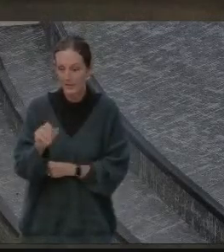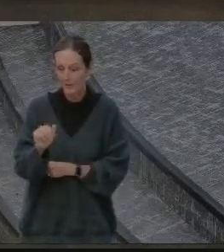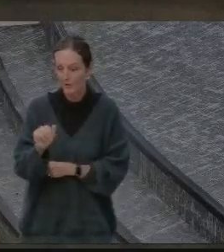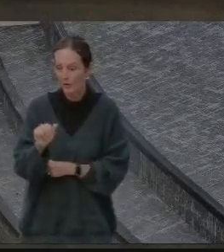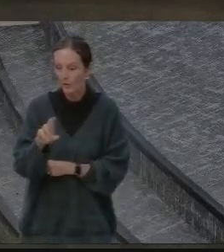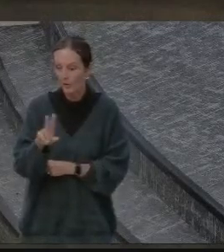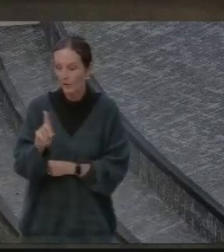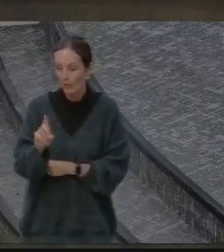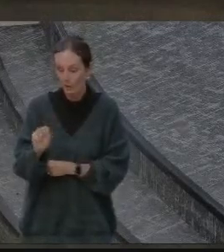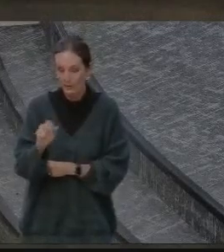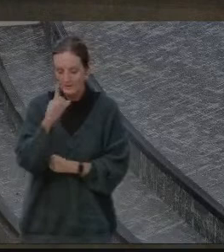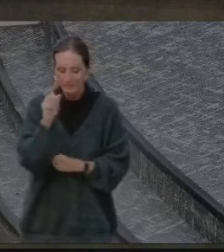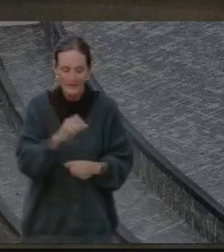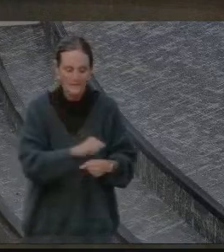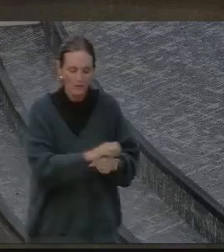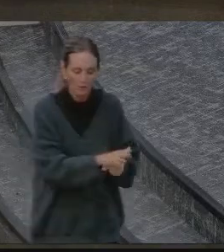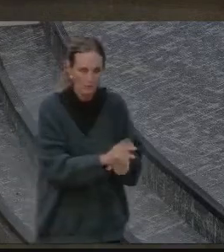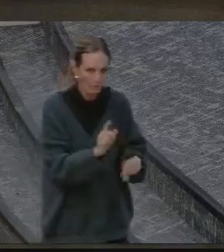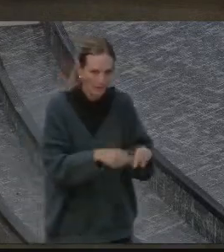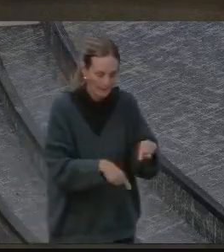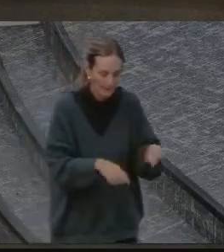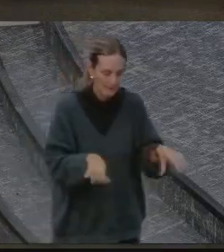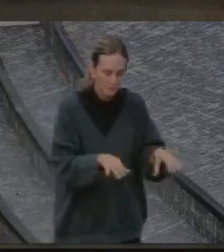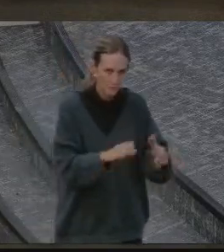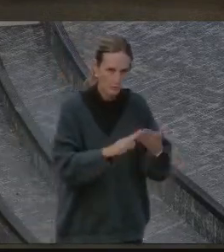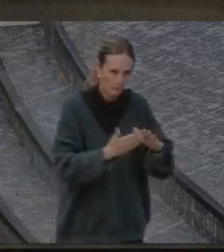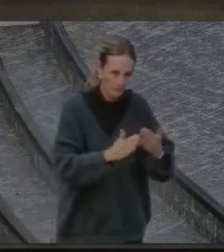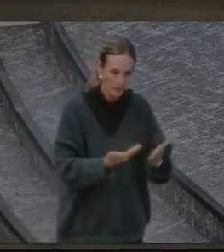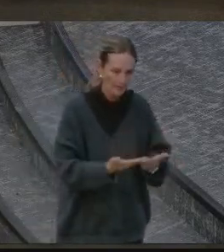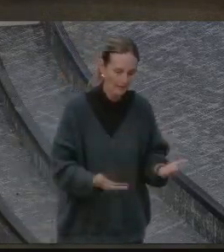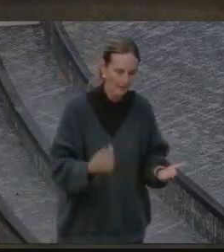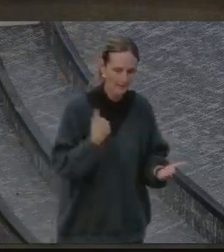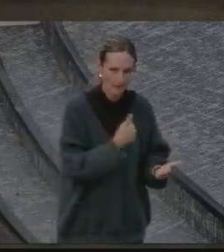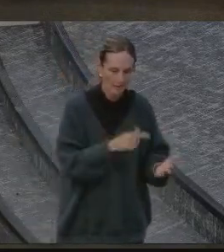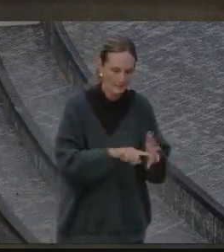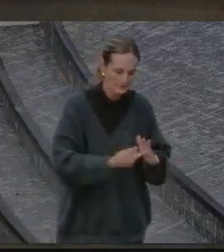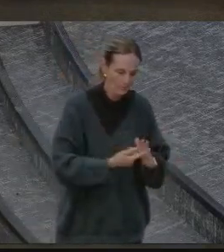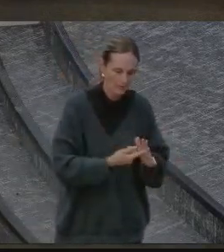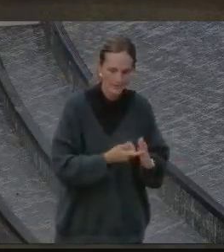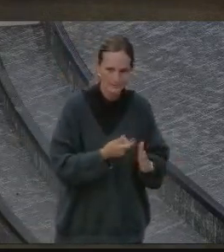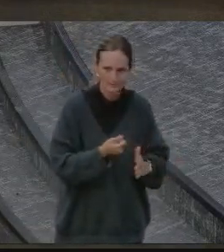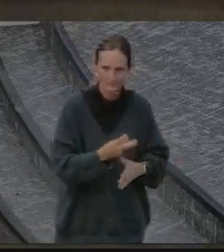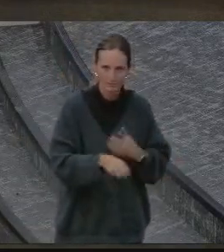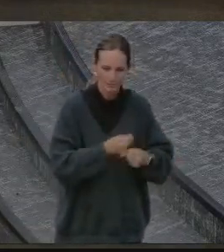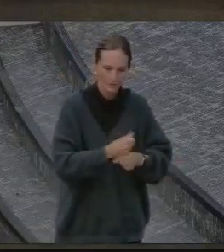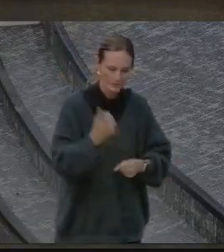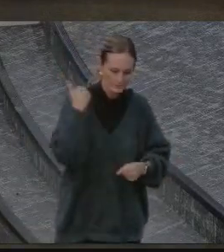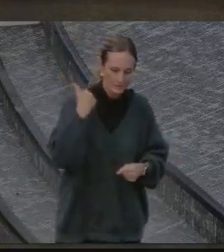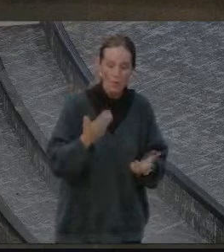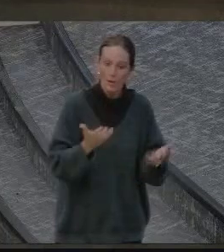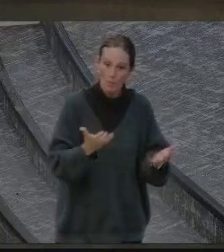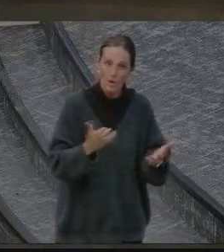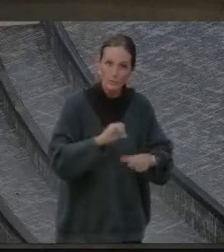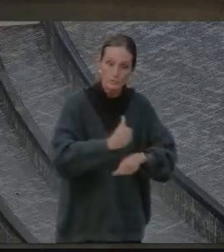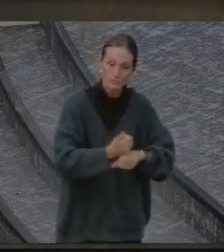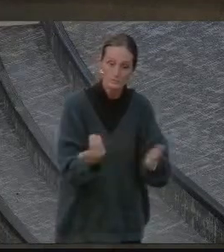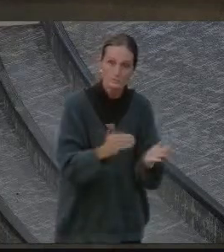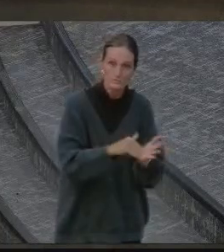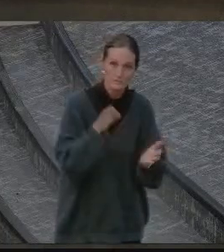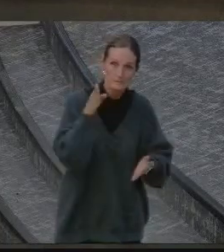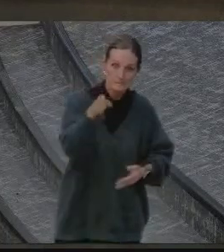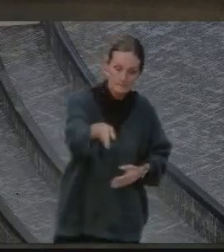because of COVID, I know we can't do the community thing that we started a few years ago. We would like to reinstate that